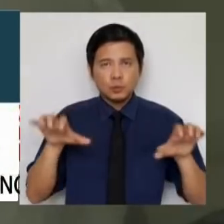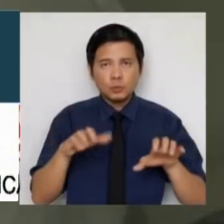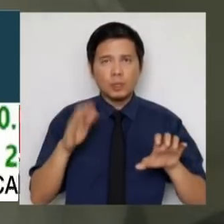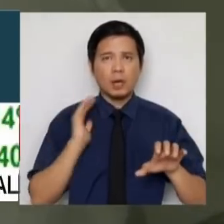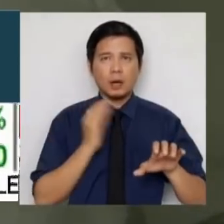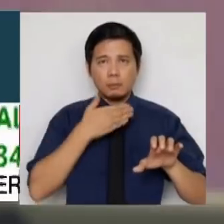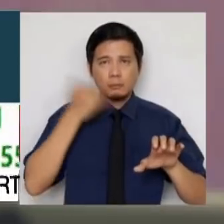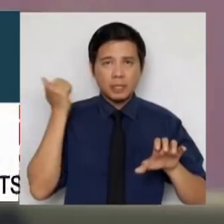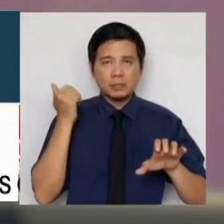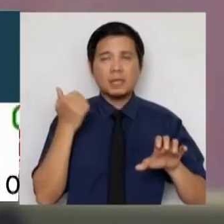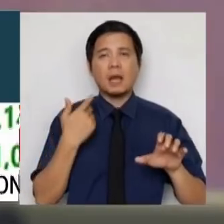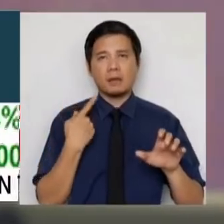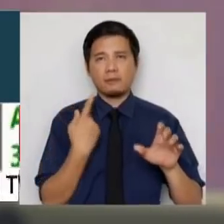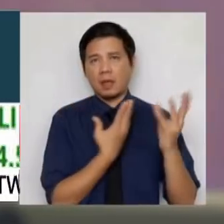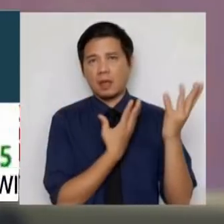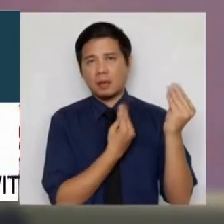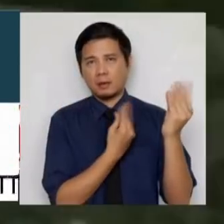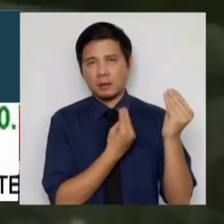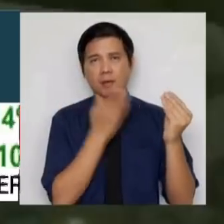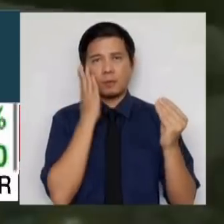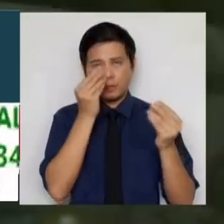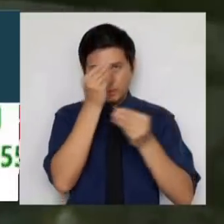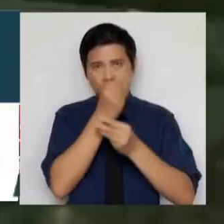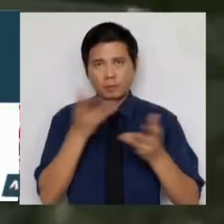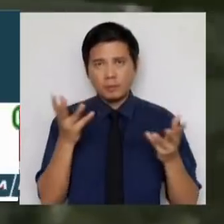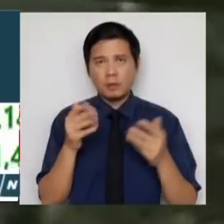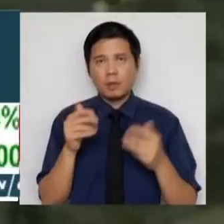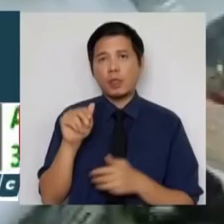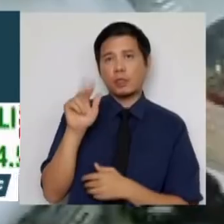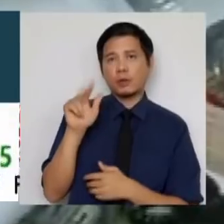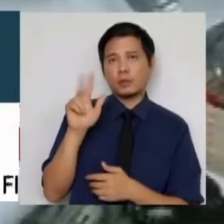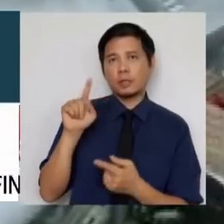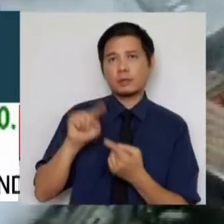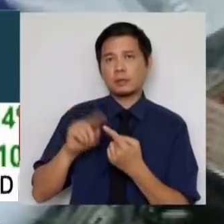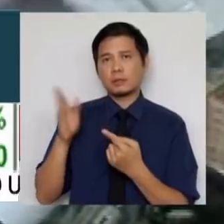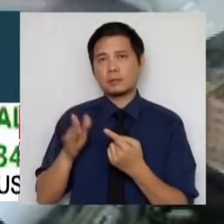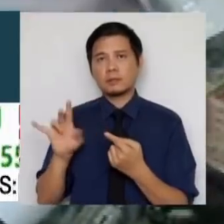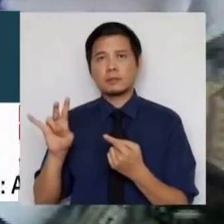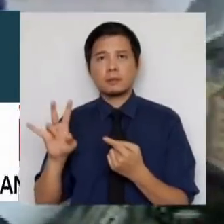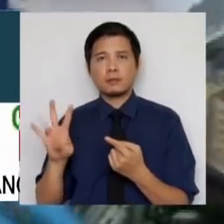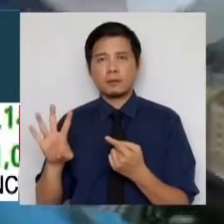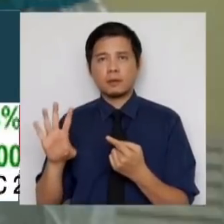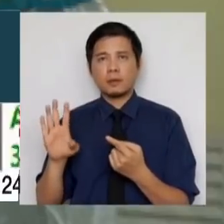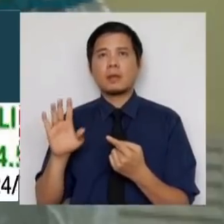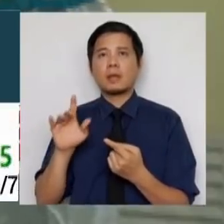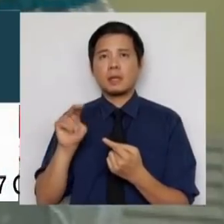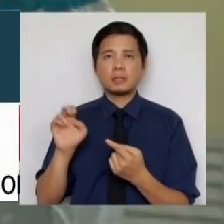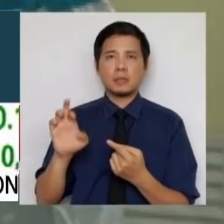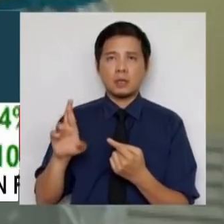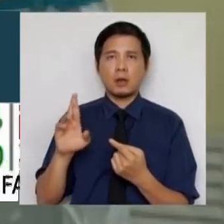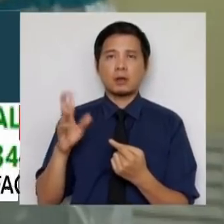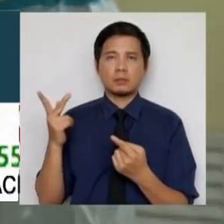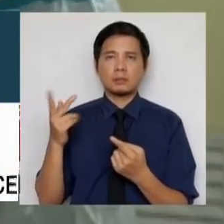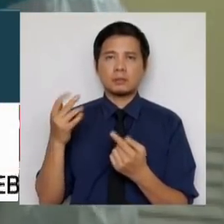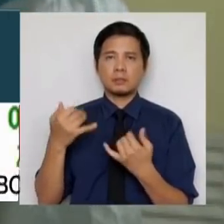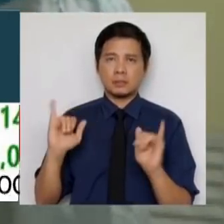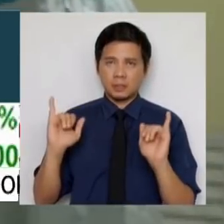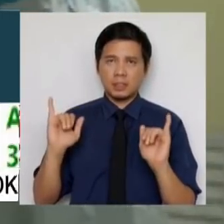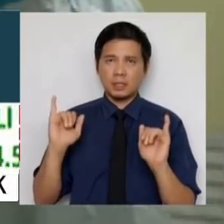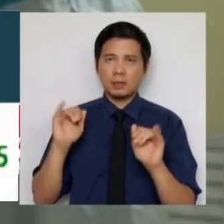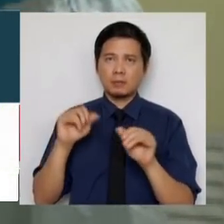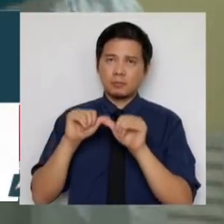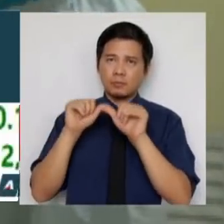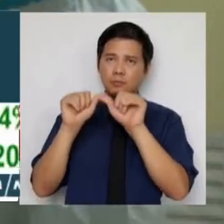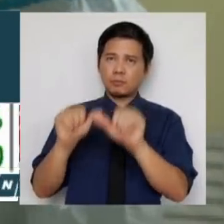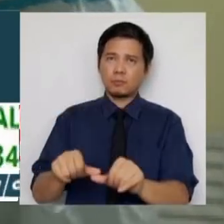of attack rate, Quezon City is only 13 out of 17 LGUs in the NCR region. So actually, we have to look